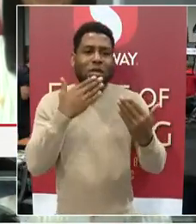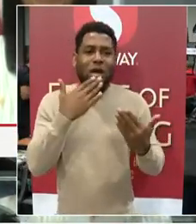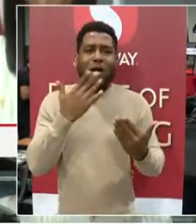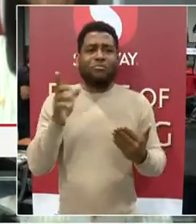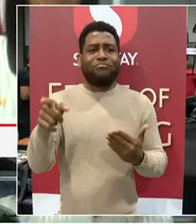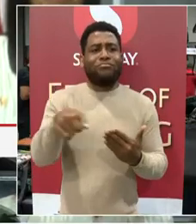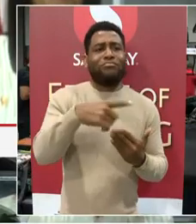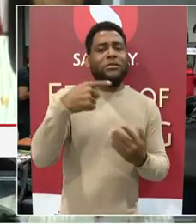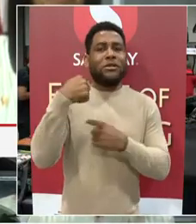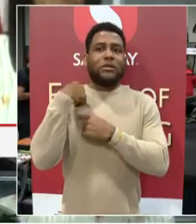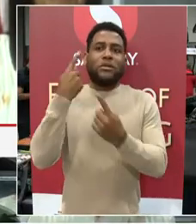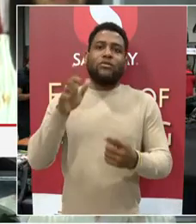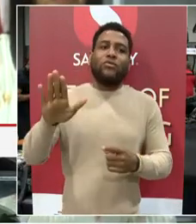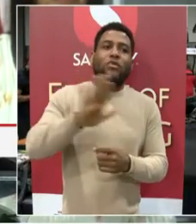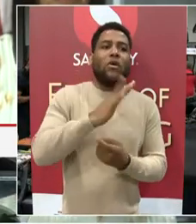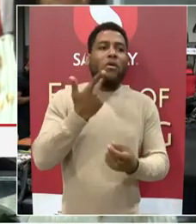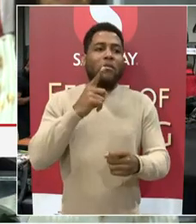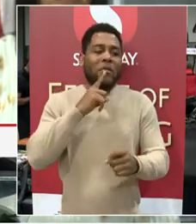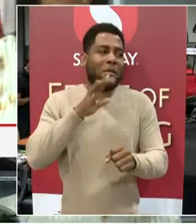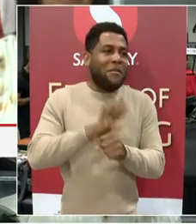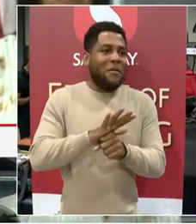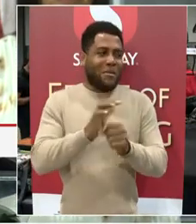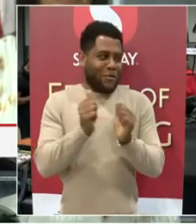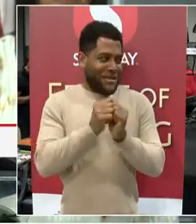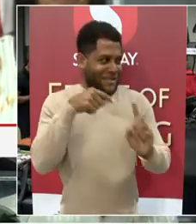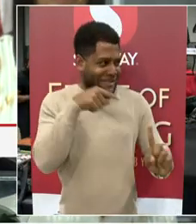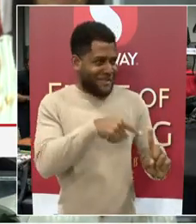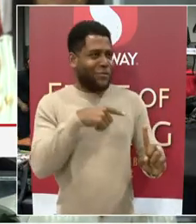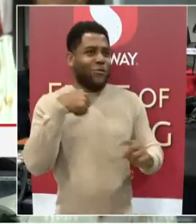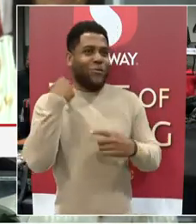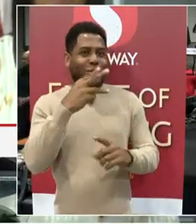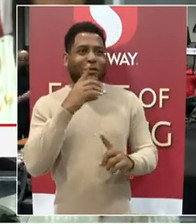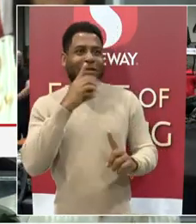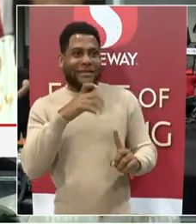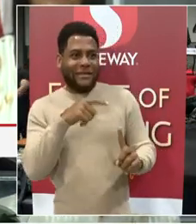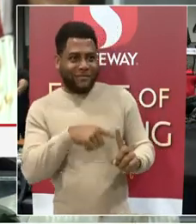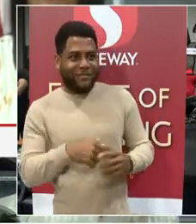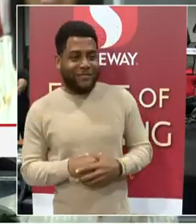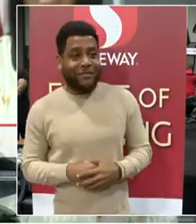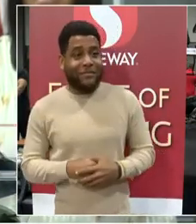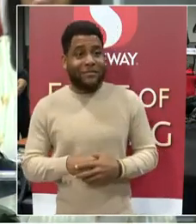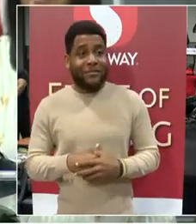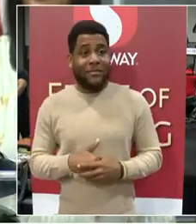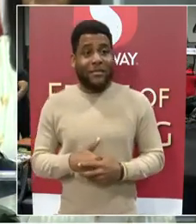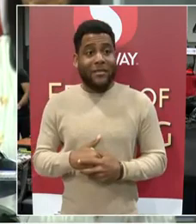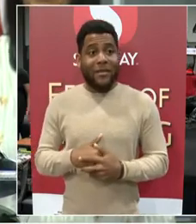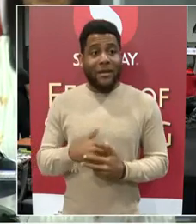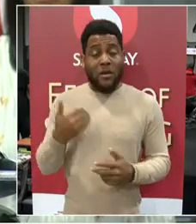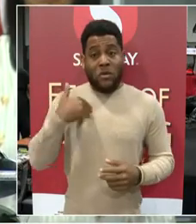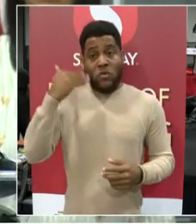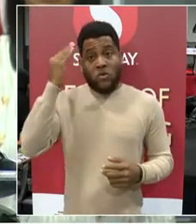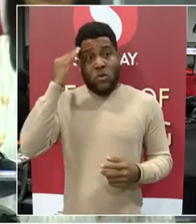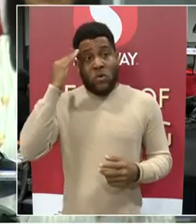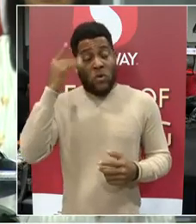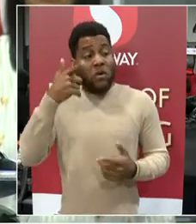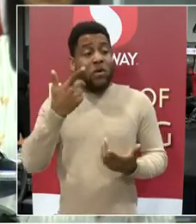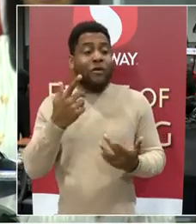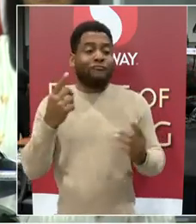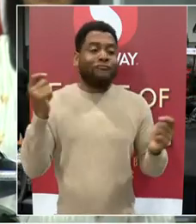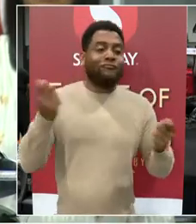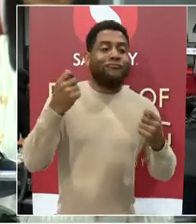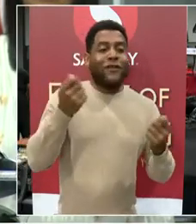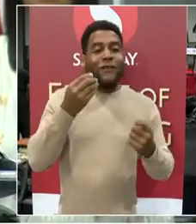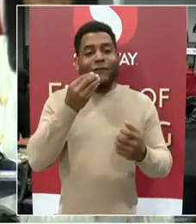commitment to Washington, D.C. We know how important fresh food is, right? Affordable food and food in